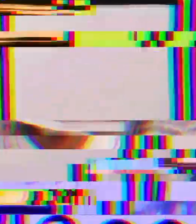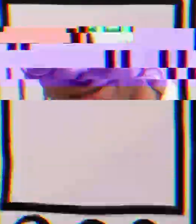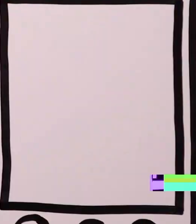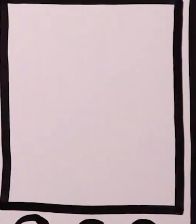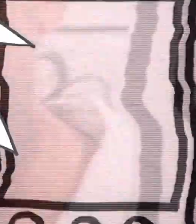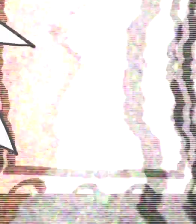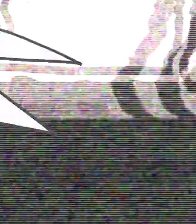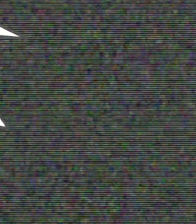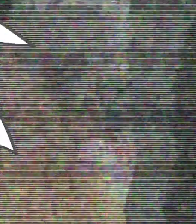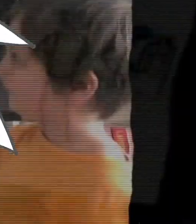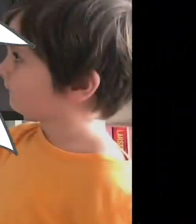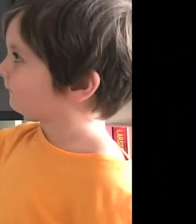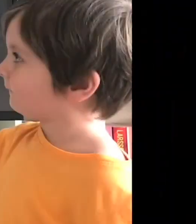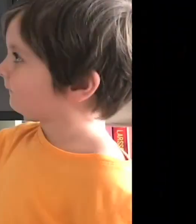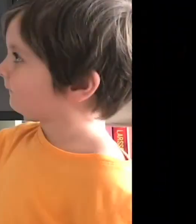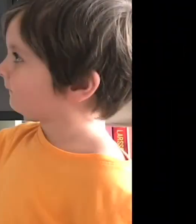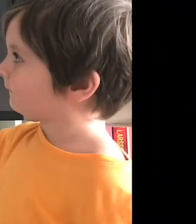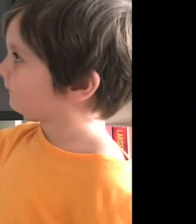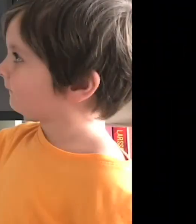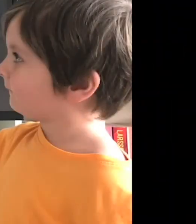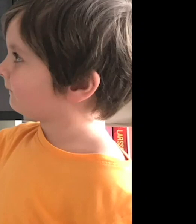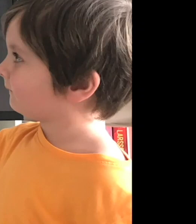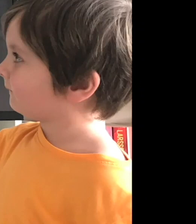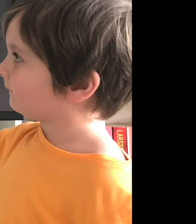one. .